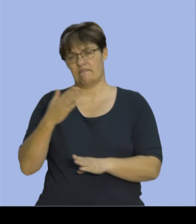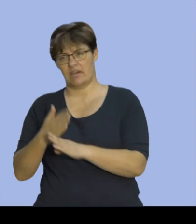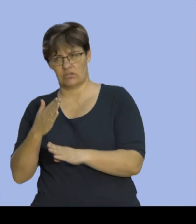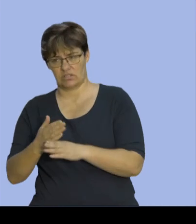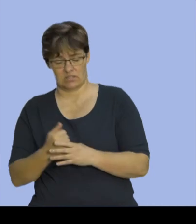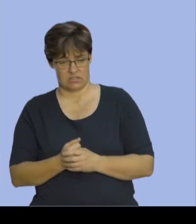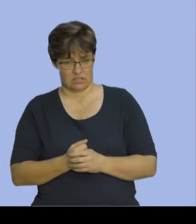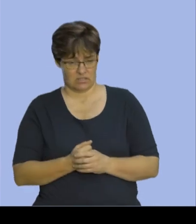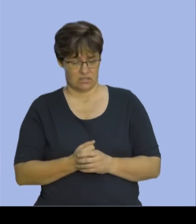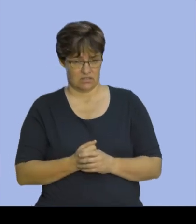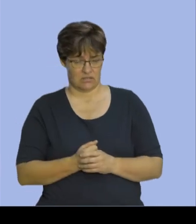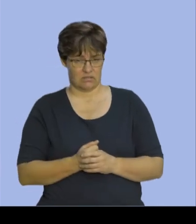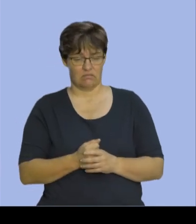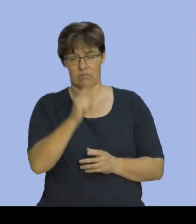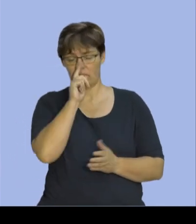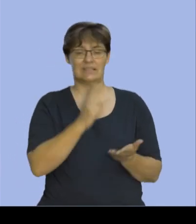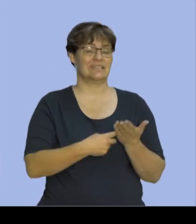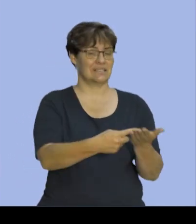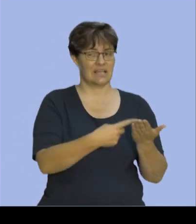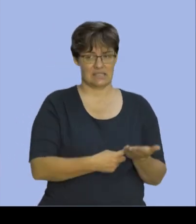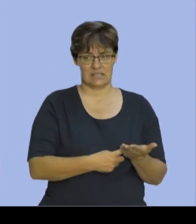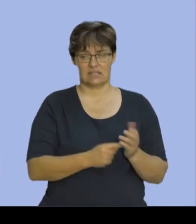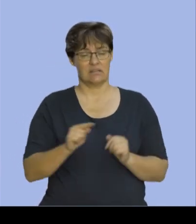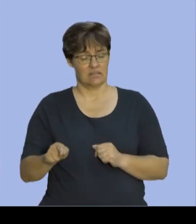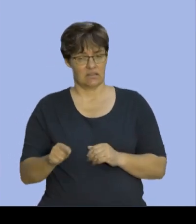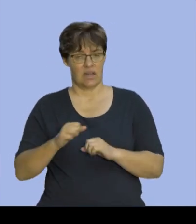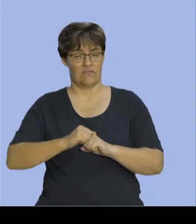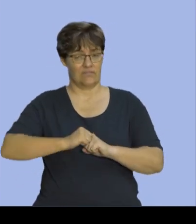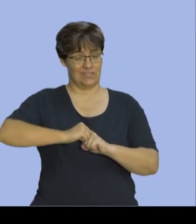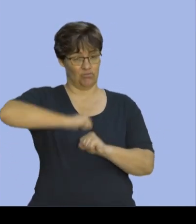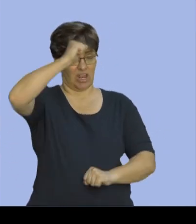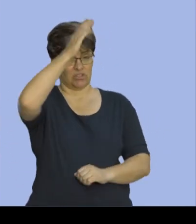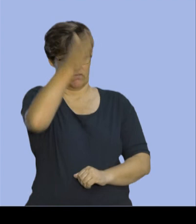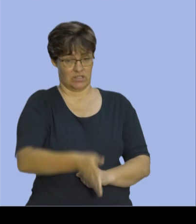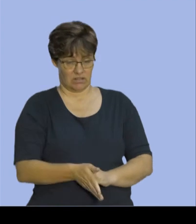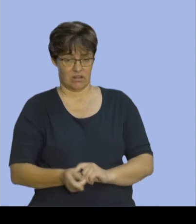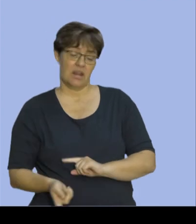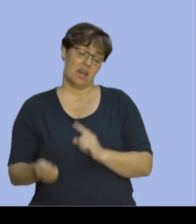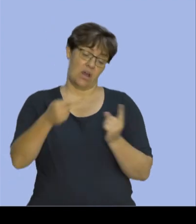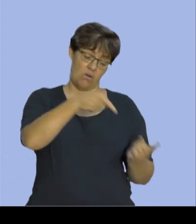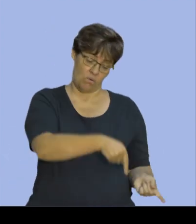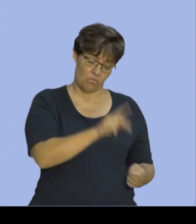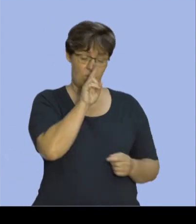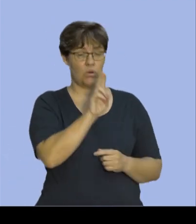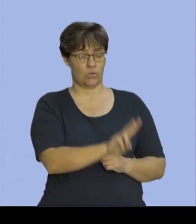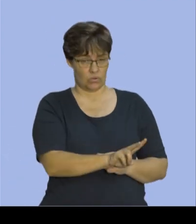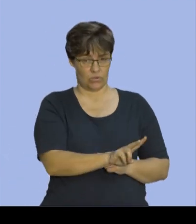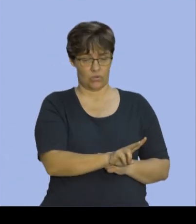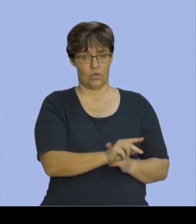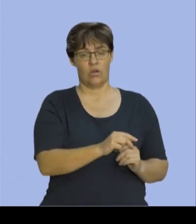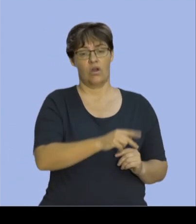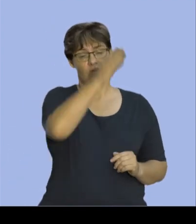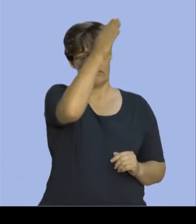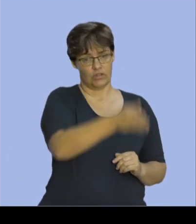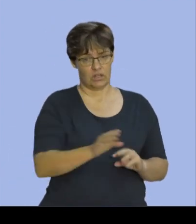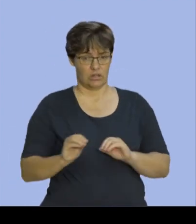And then we've been talking about the vertical stretch. Now we're going to talk about the vertical